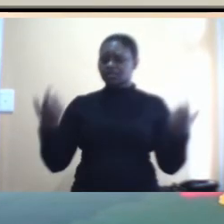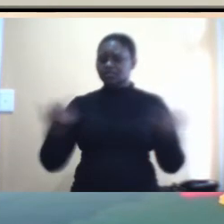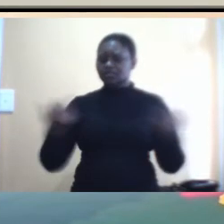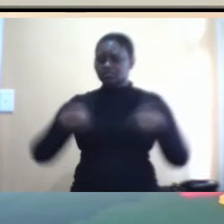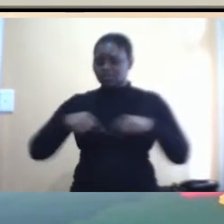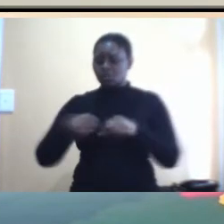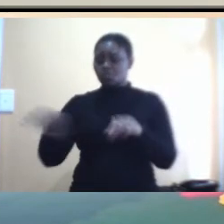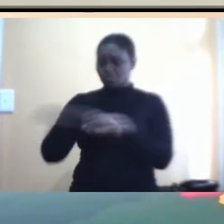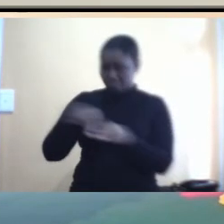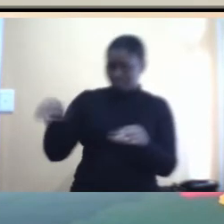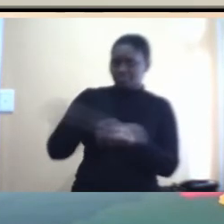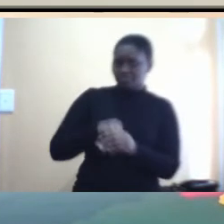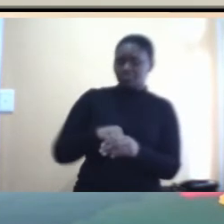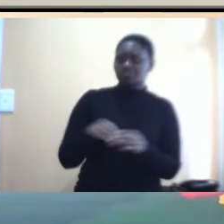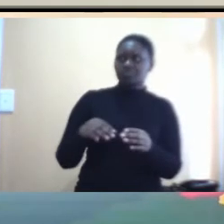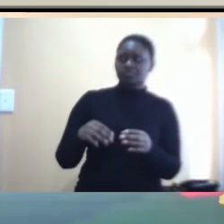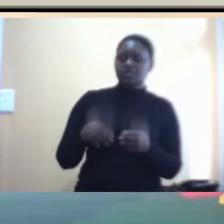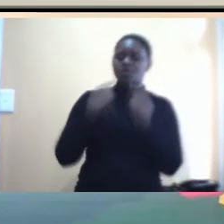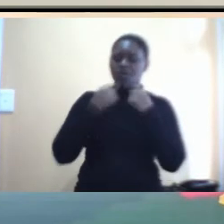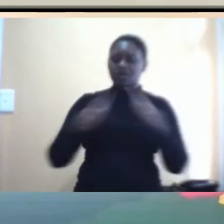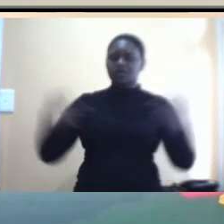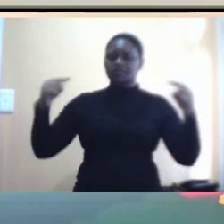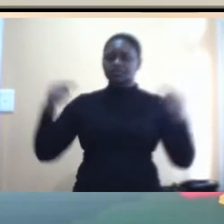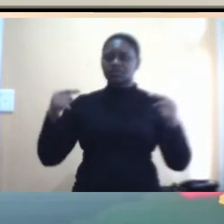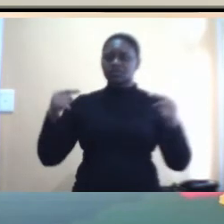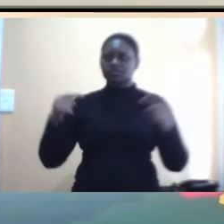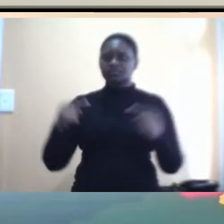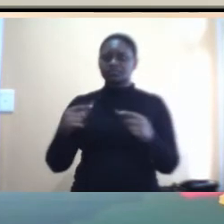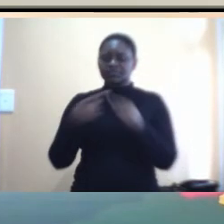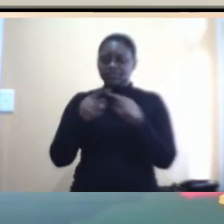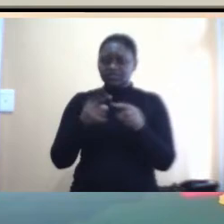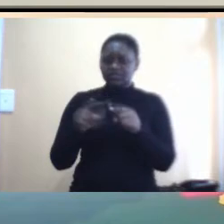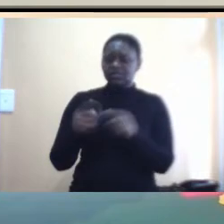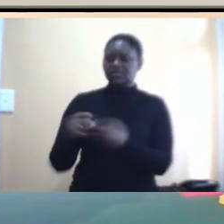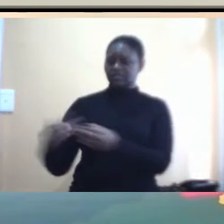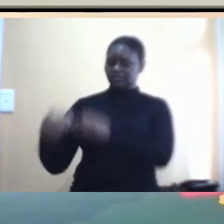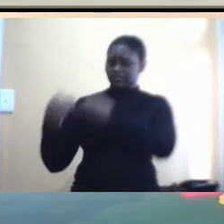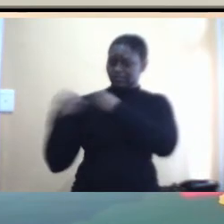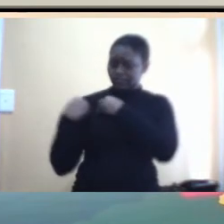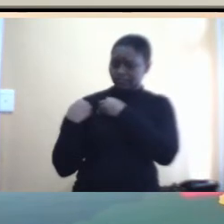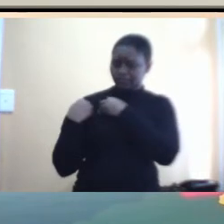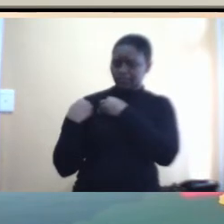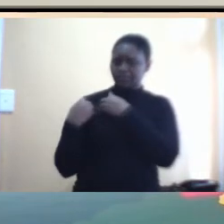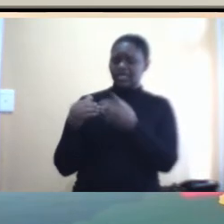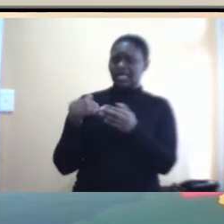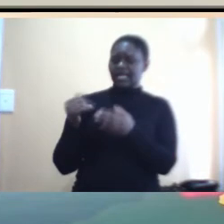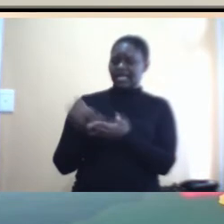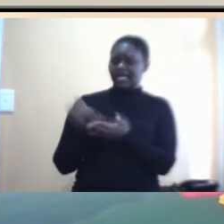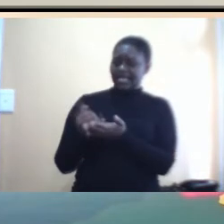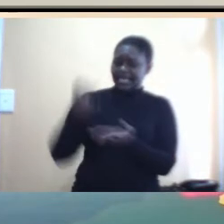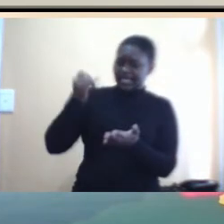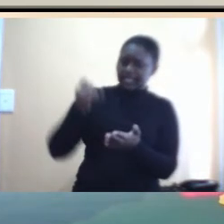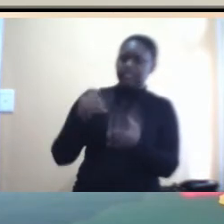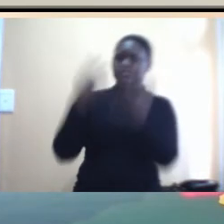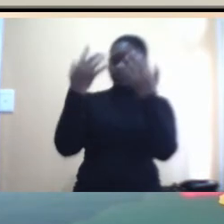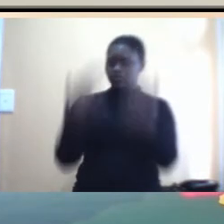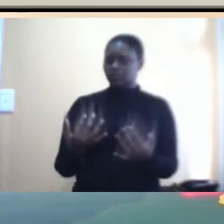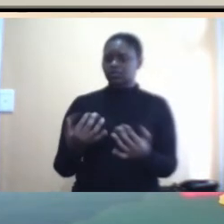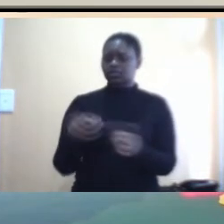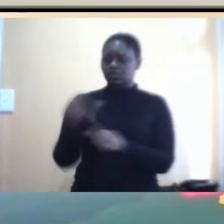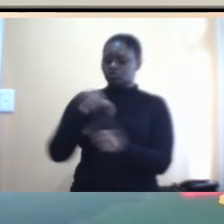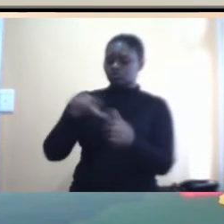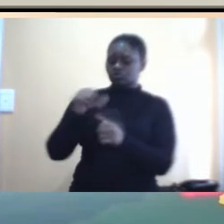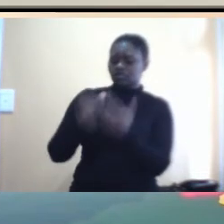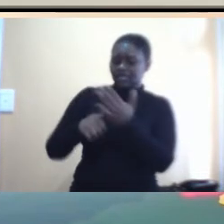which include the announcement of various social safety nets, such as the increase in the budget of social